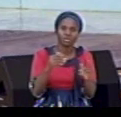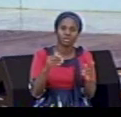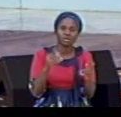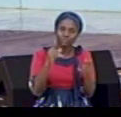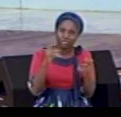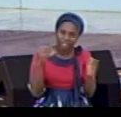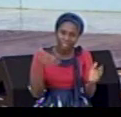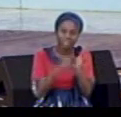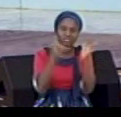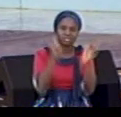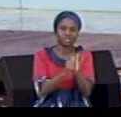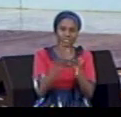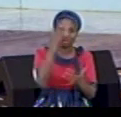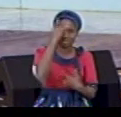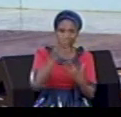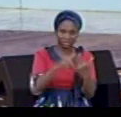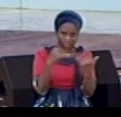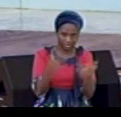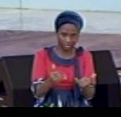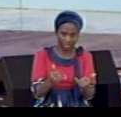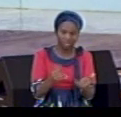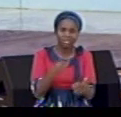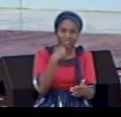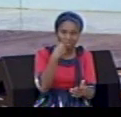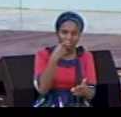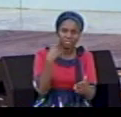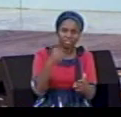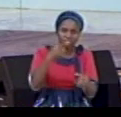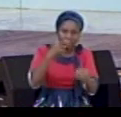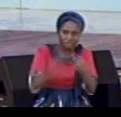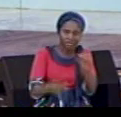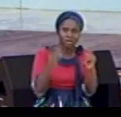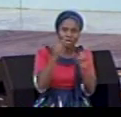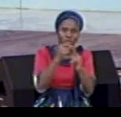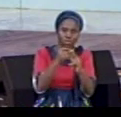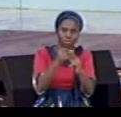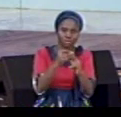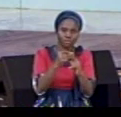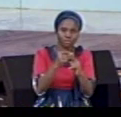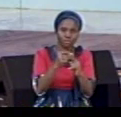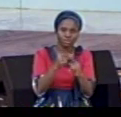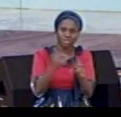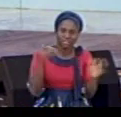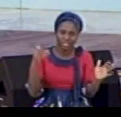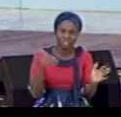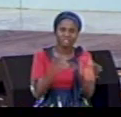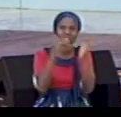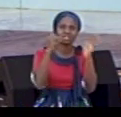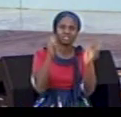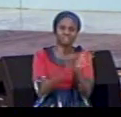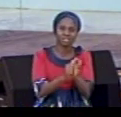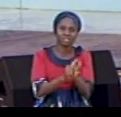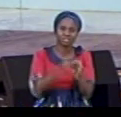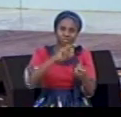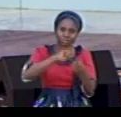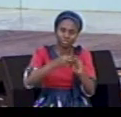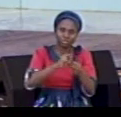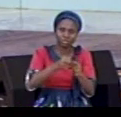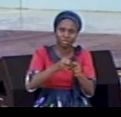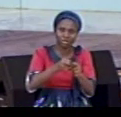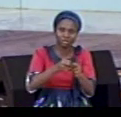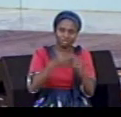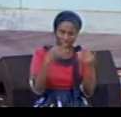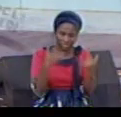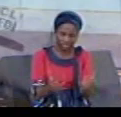that sickness now. Say the final word to that adversity right